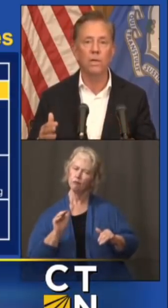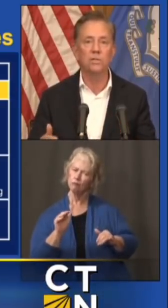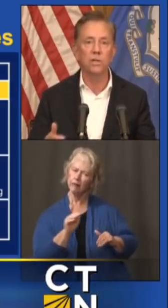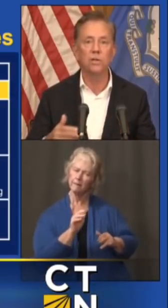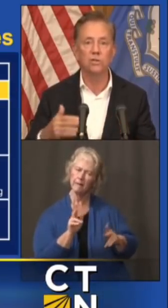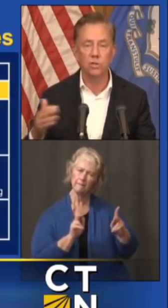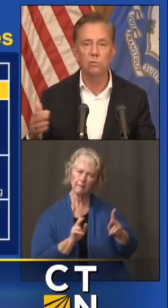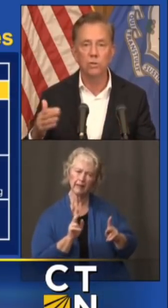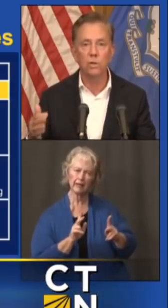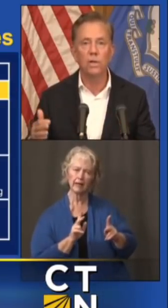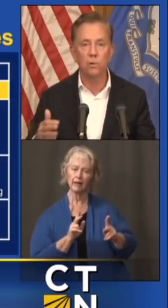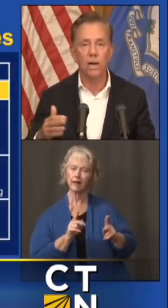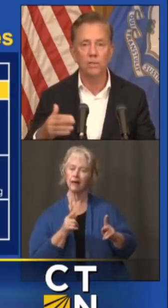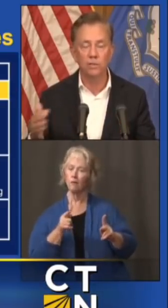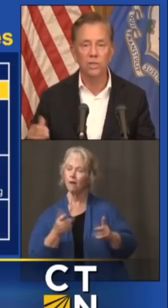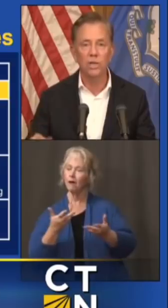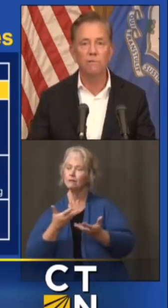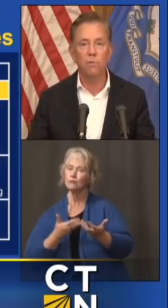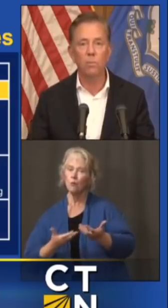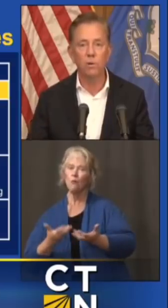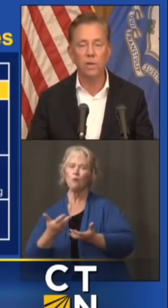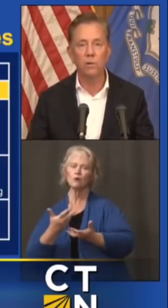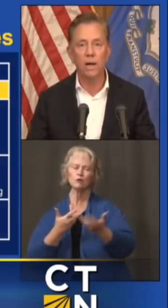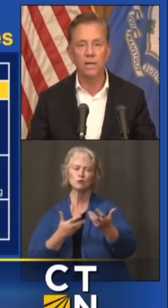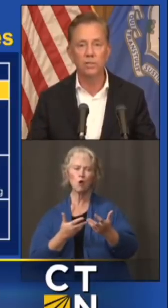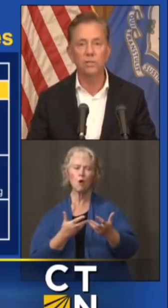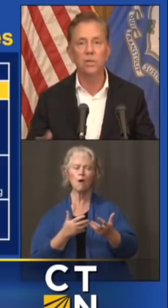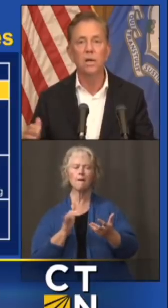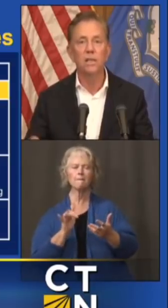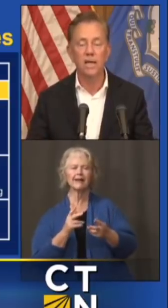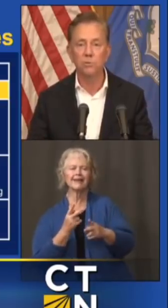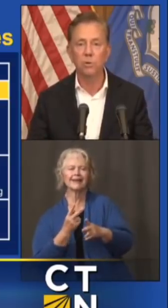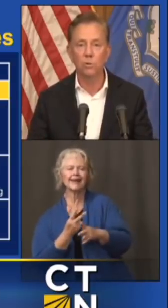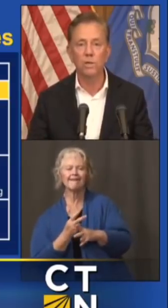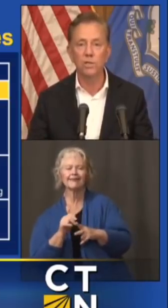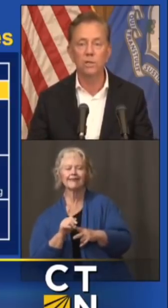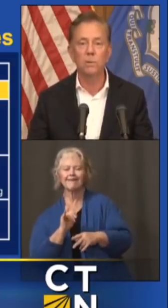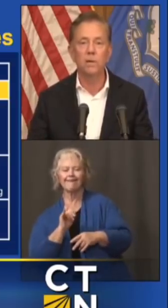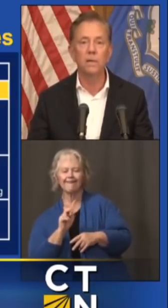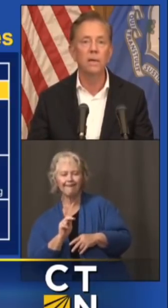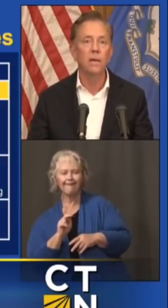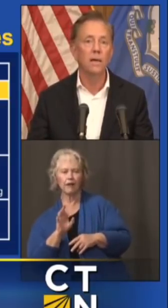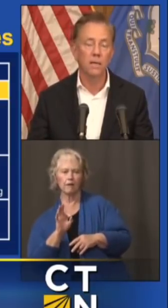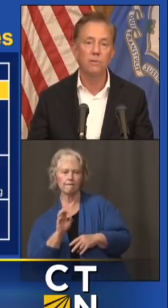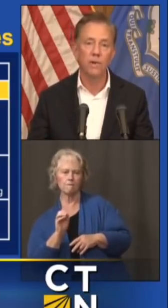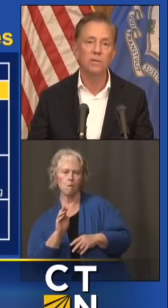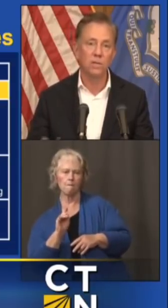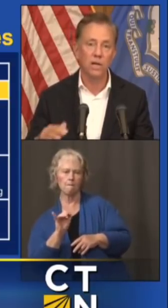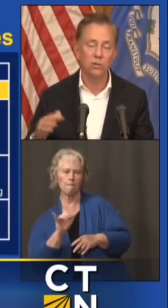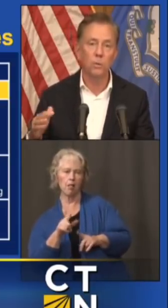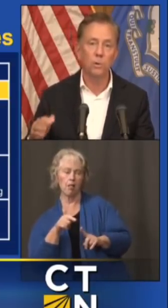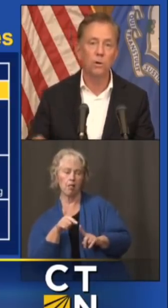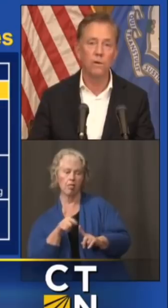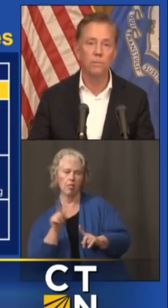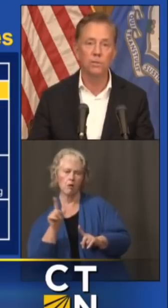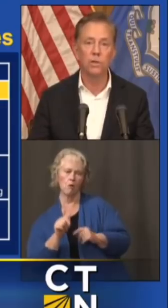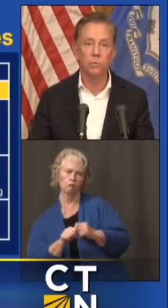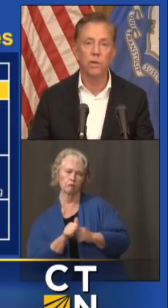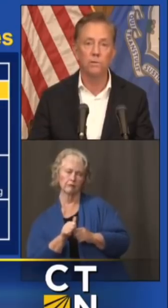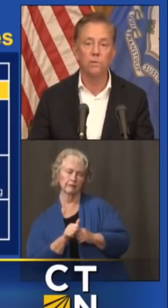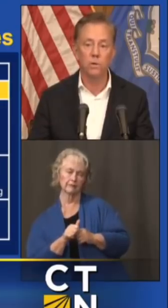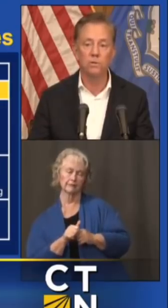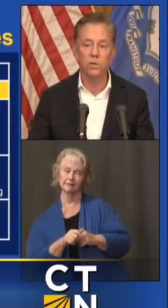important it is in their social interactions, the informal interactions, that's where the risk can be. And let's face it, October, November,